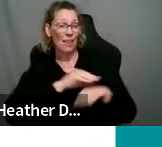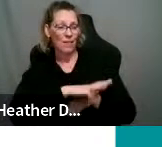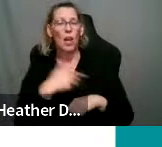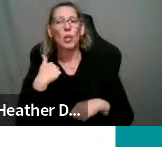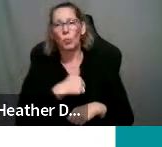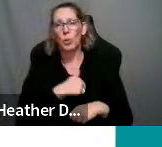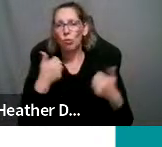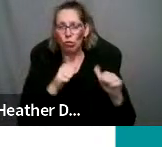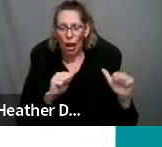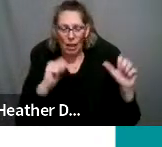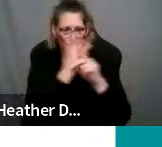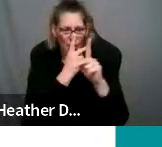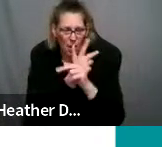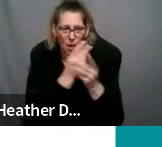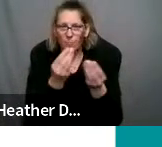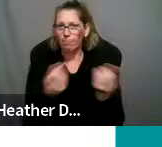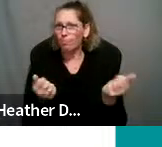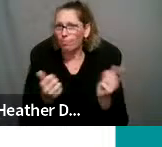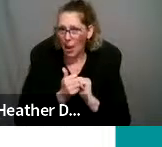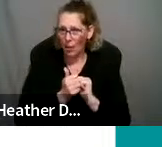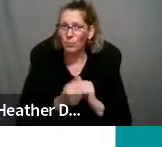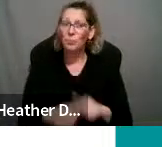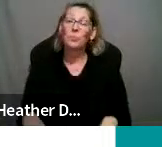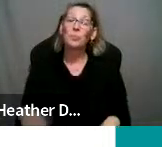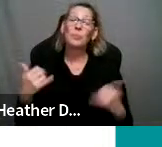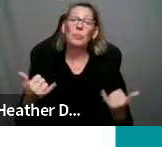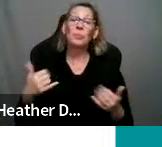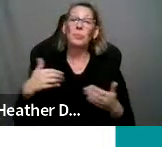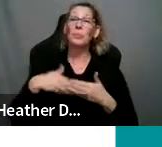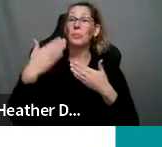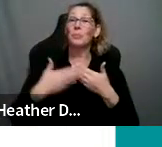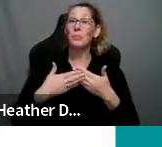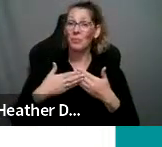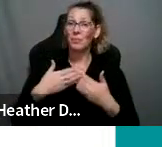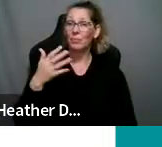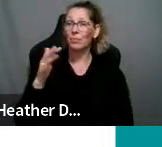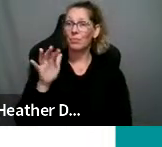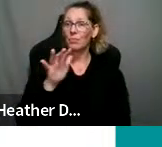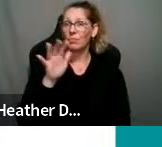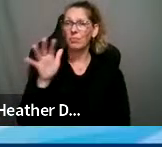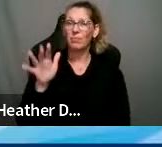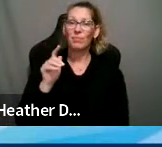mitigation measures. With that, I will pass the